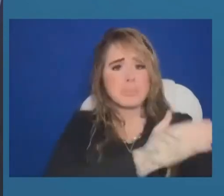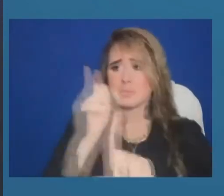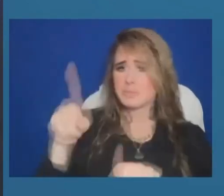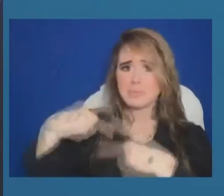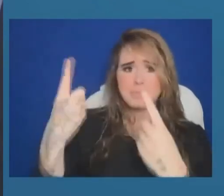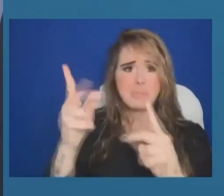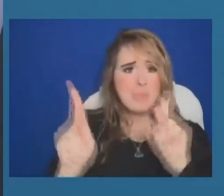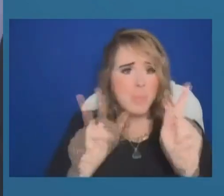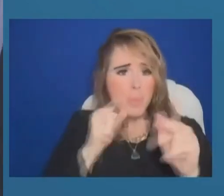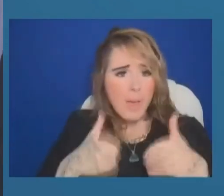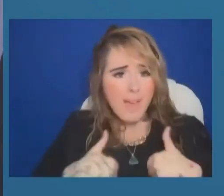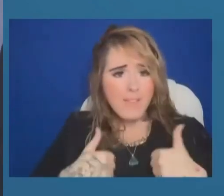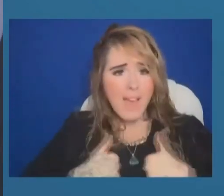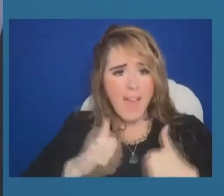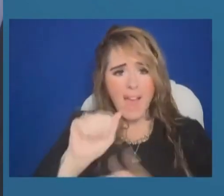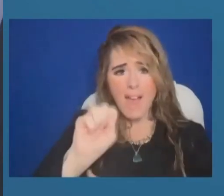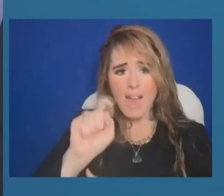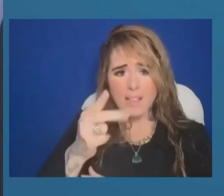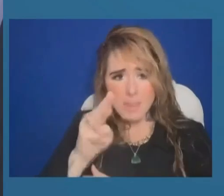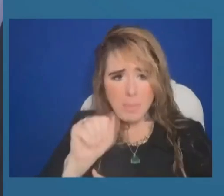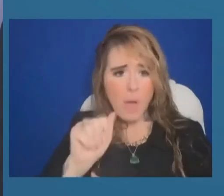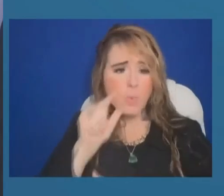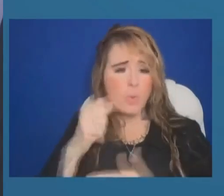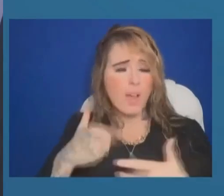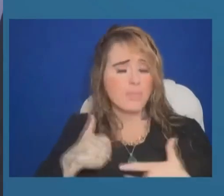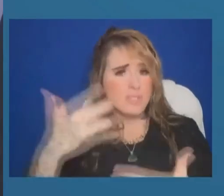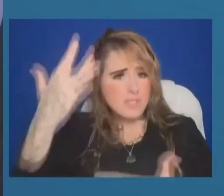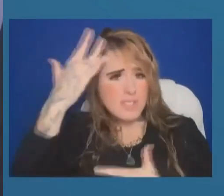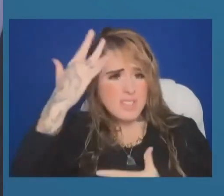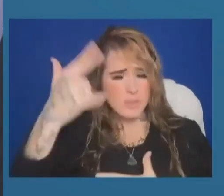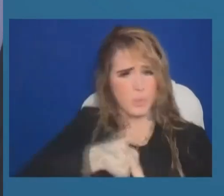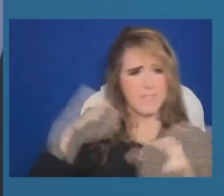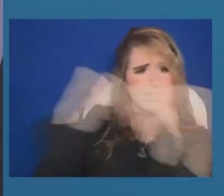people with illness. That's who we're fighting for.